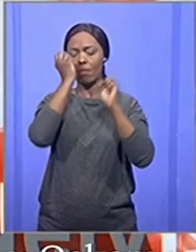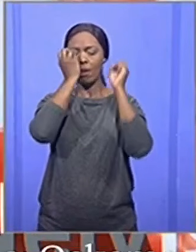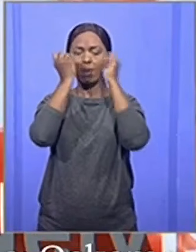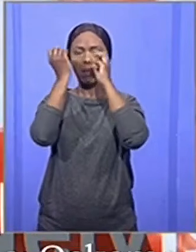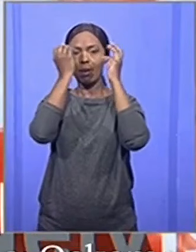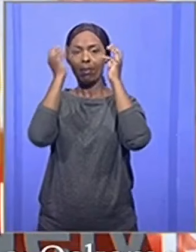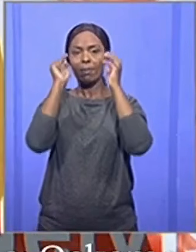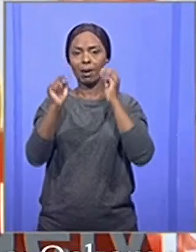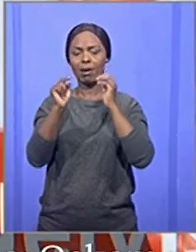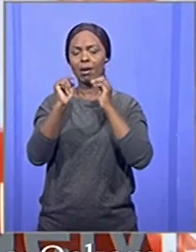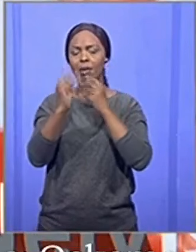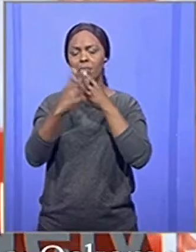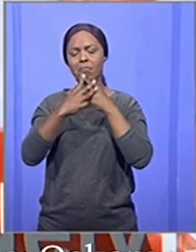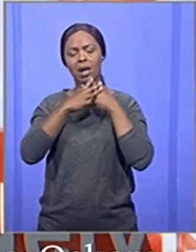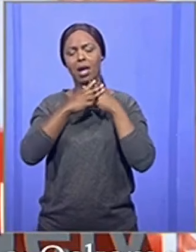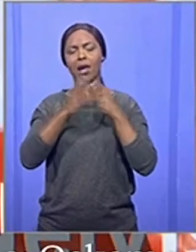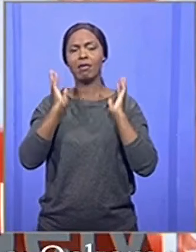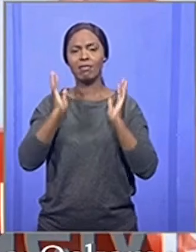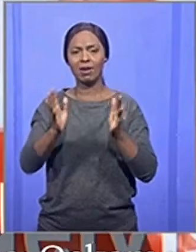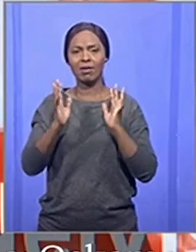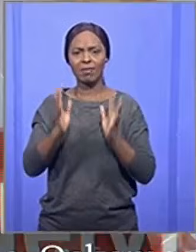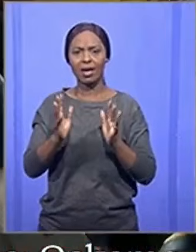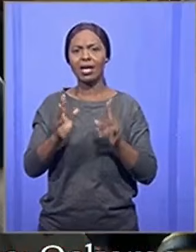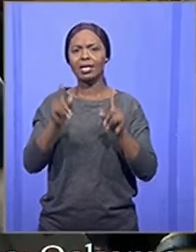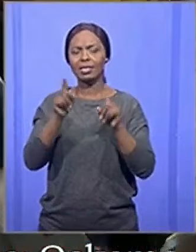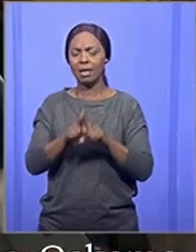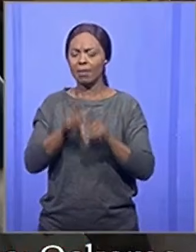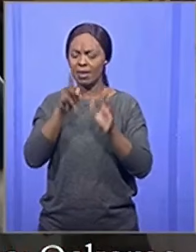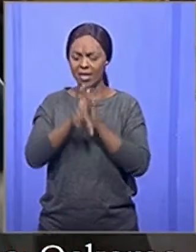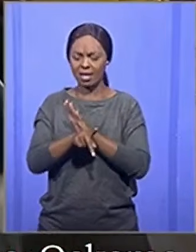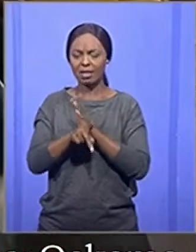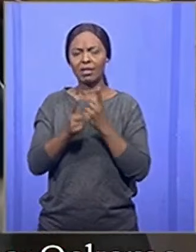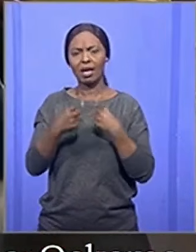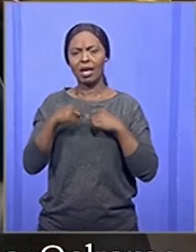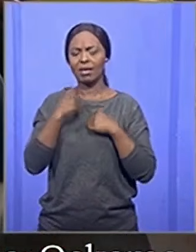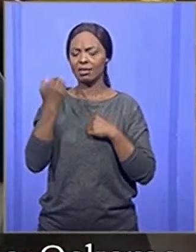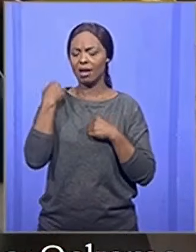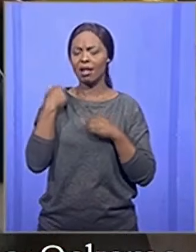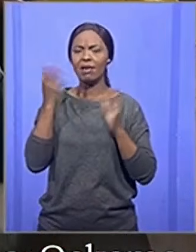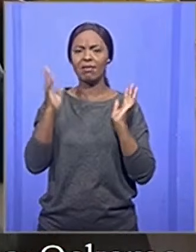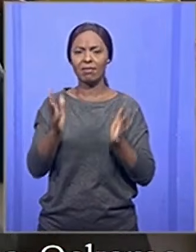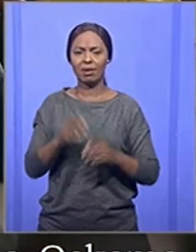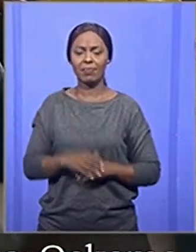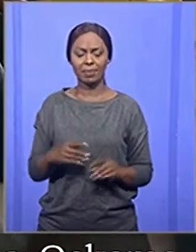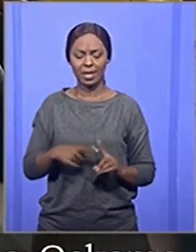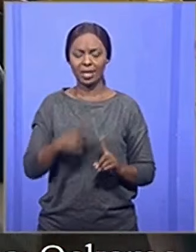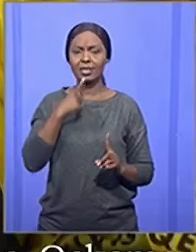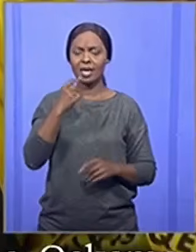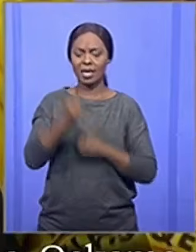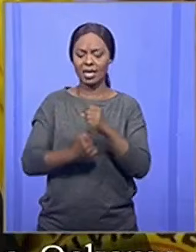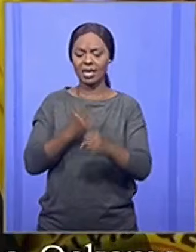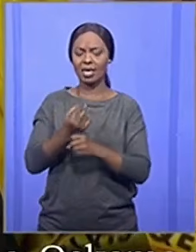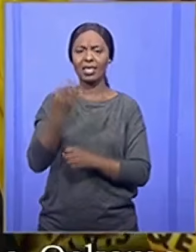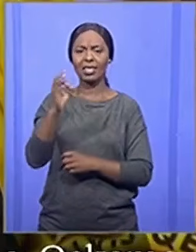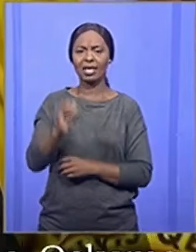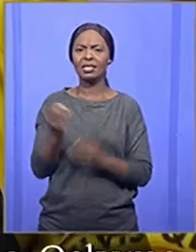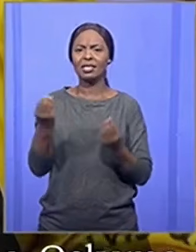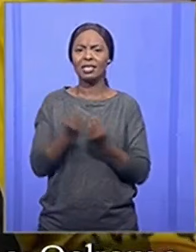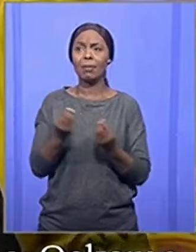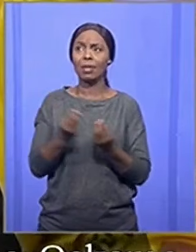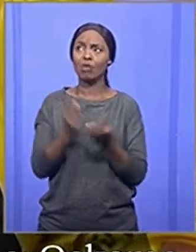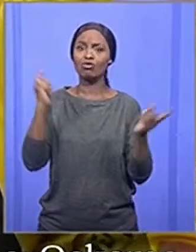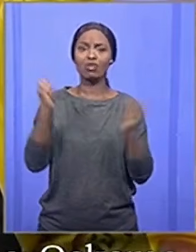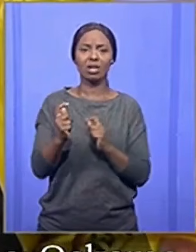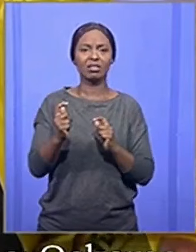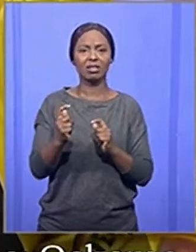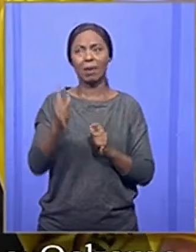but also we were killed. Qakema o re dilemo tse 30 tse fetileng ha ho letho le fetohileng ngwaneng